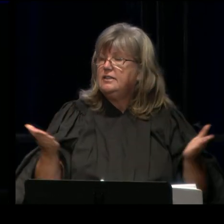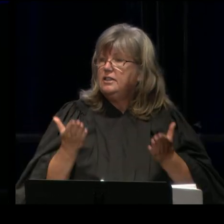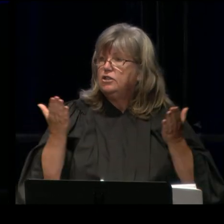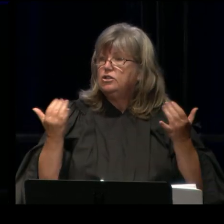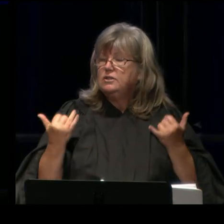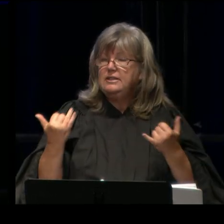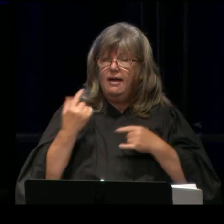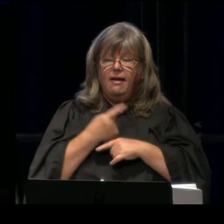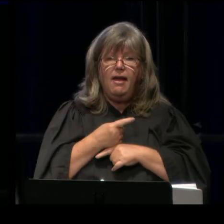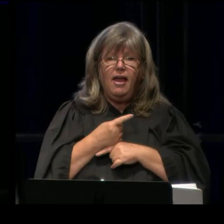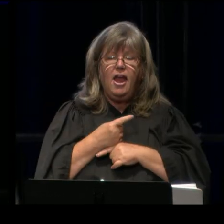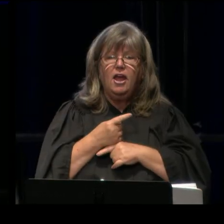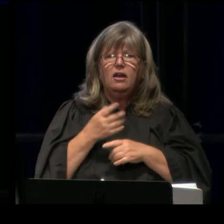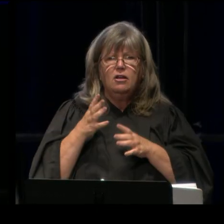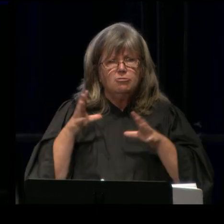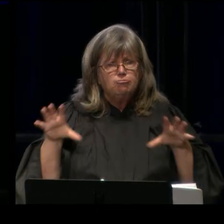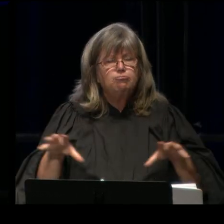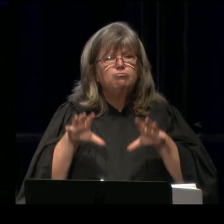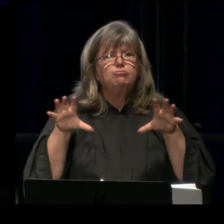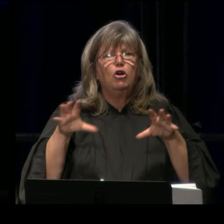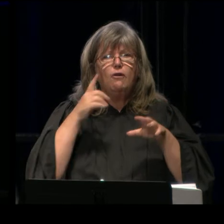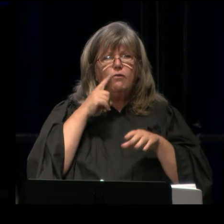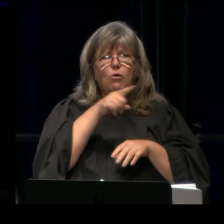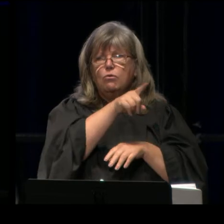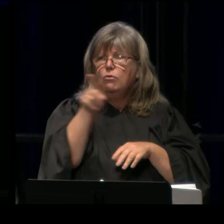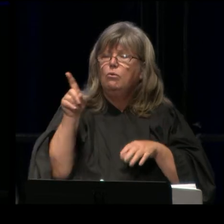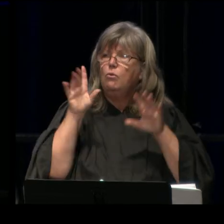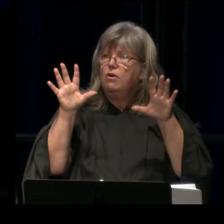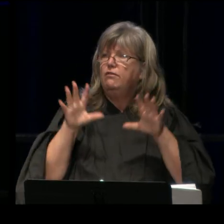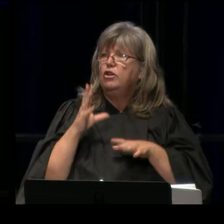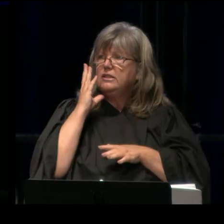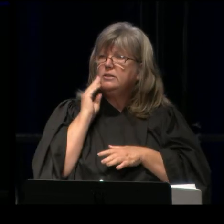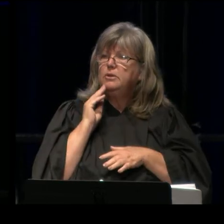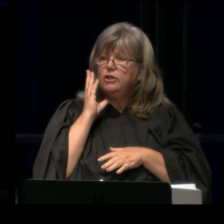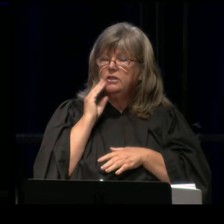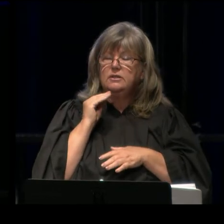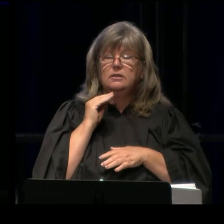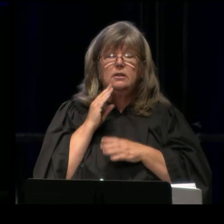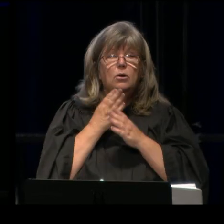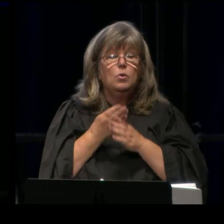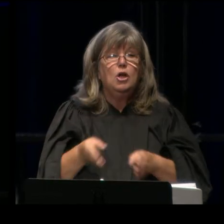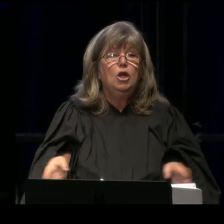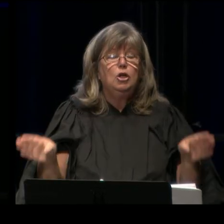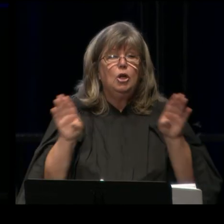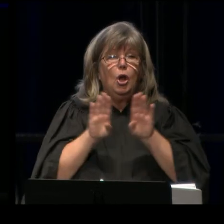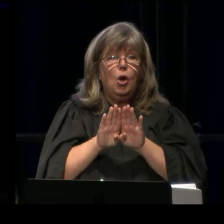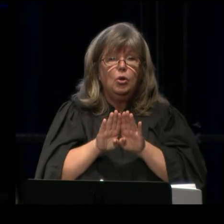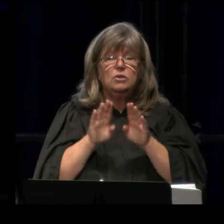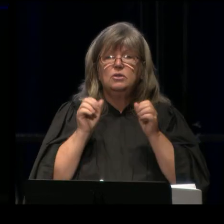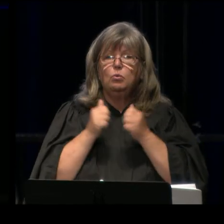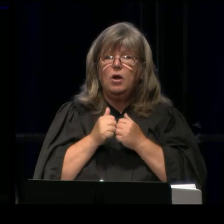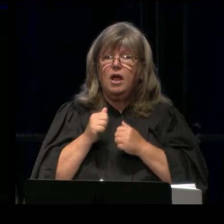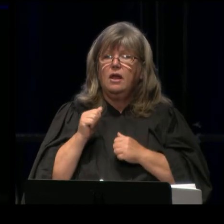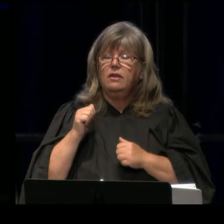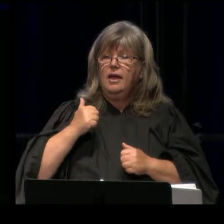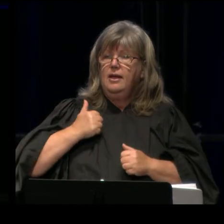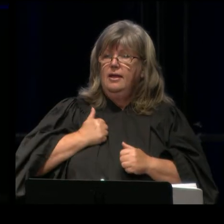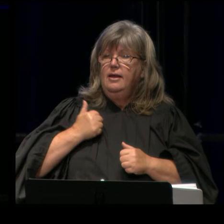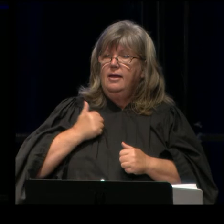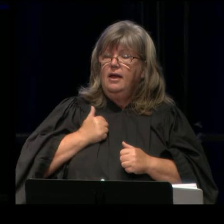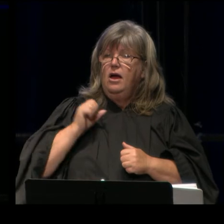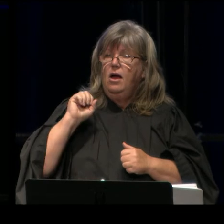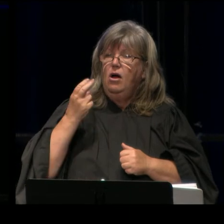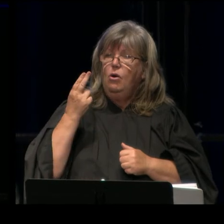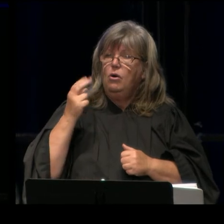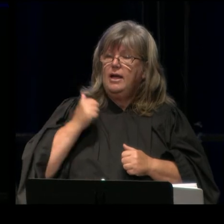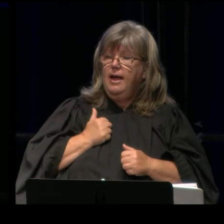a wonderful experience for all. We will close our ceremony today with the national anthem. Following